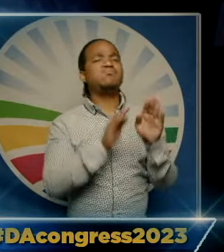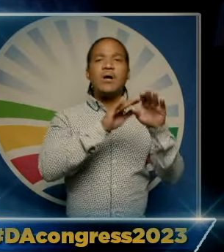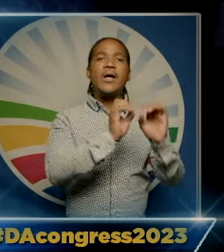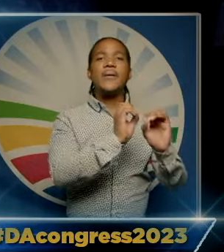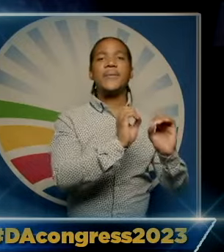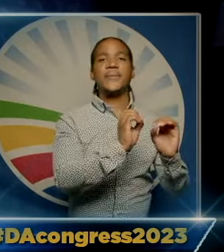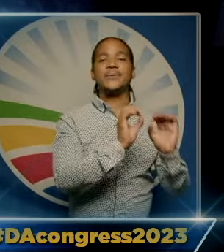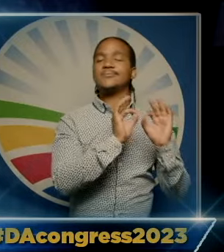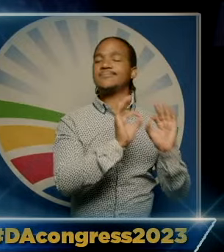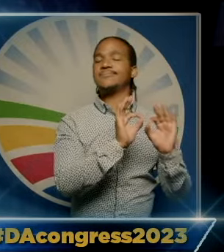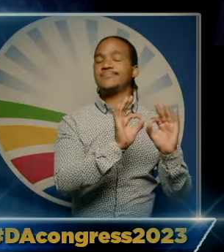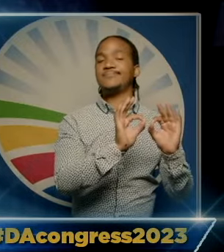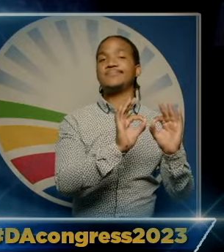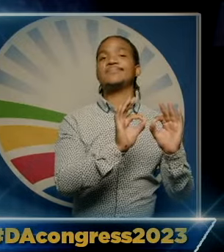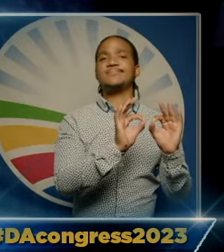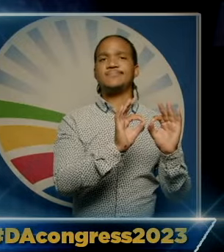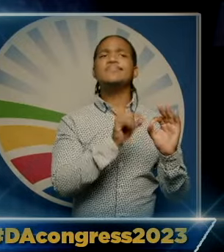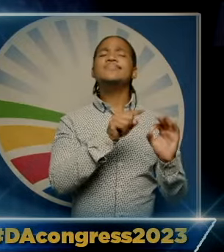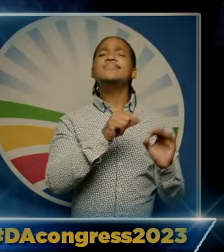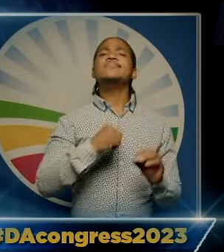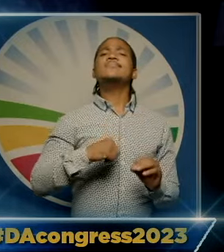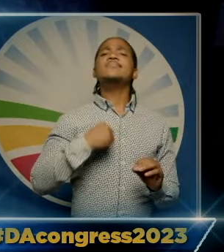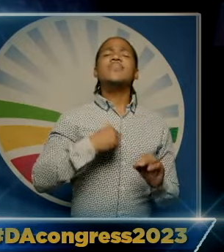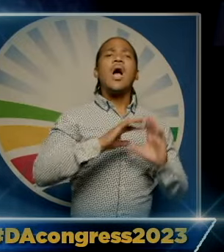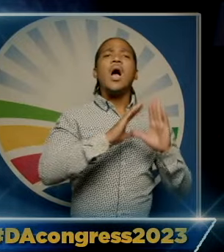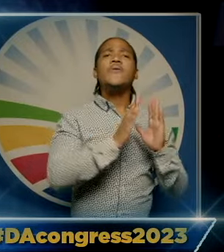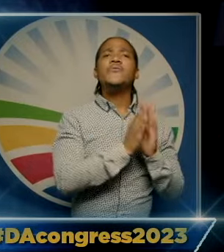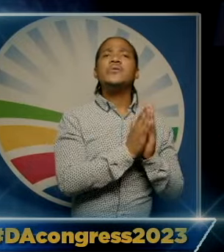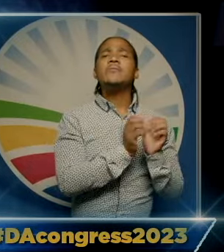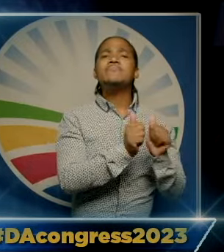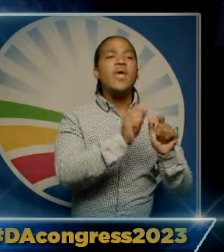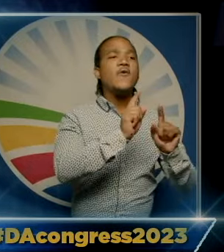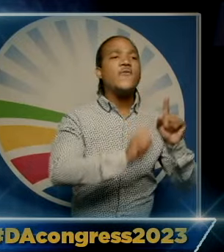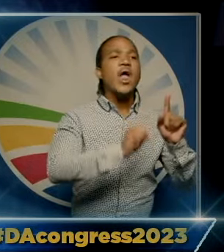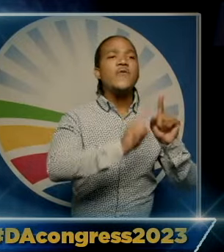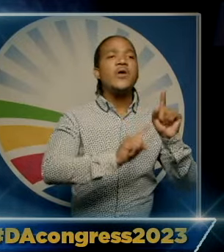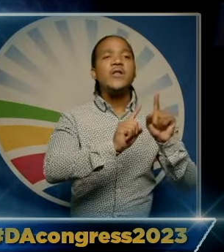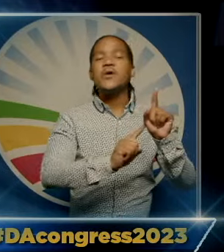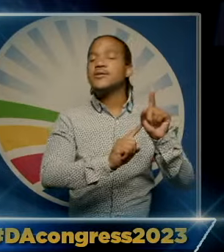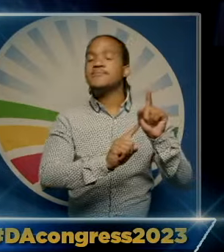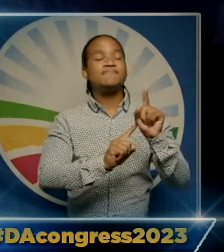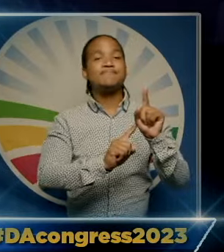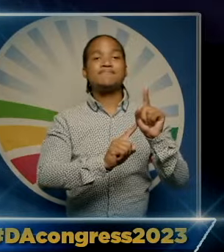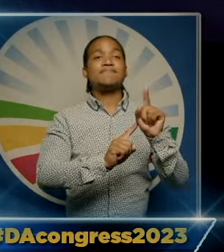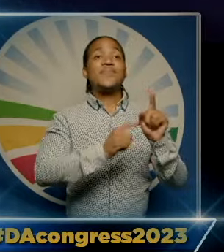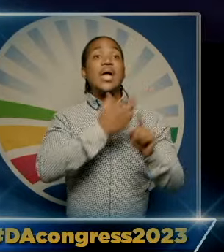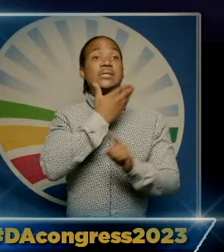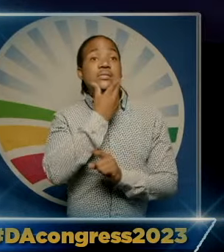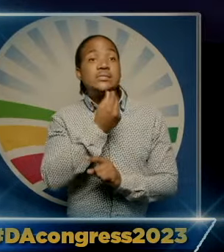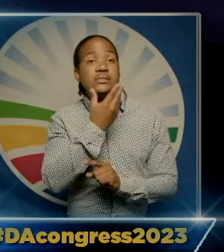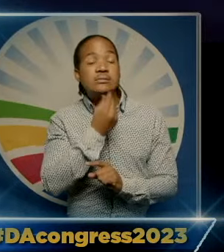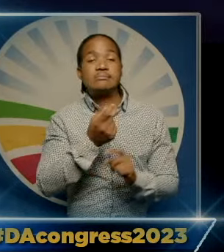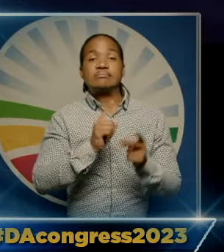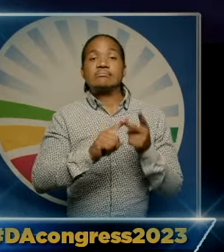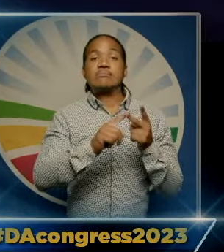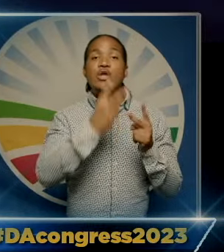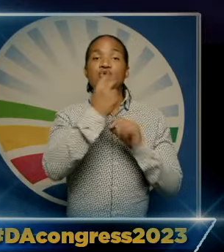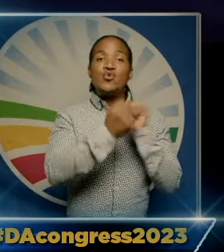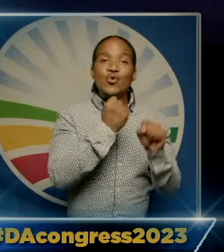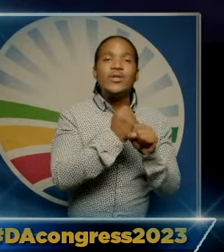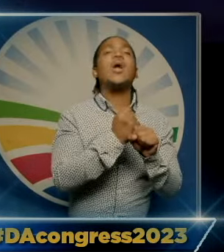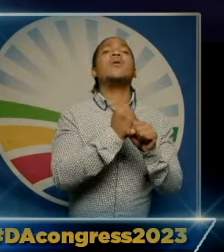Refuse removal occurs across all wards without fail. Come Christmas or New Year's, we will collect